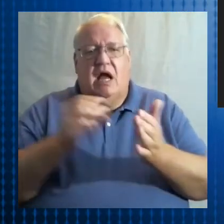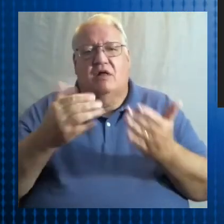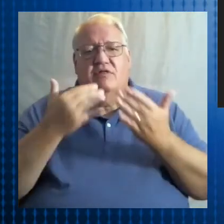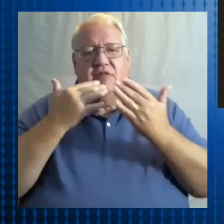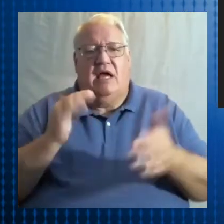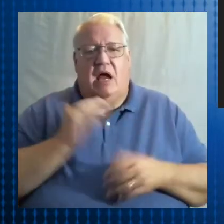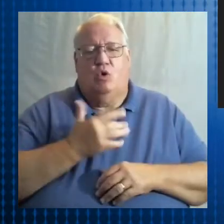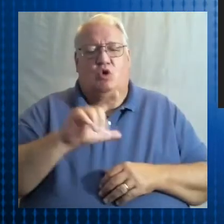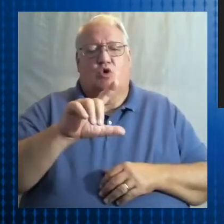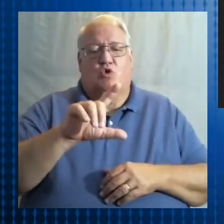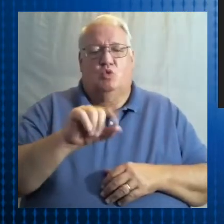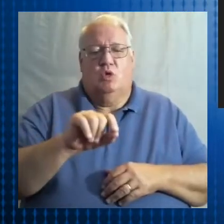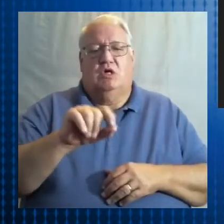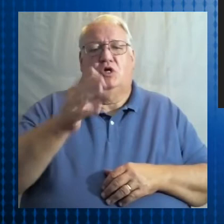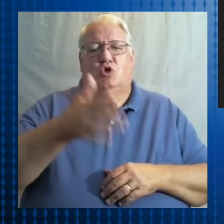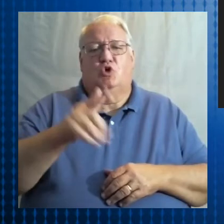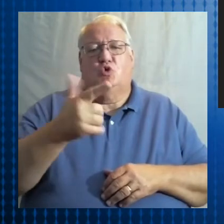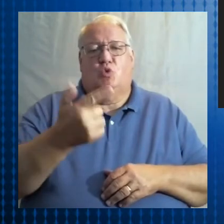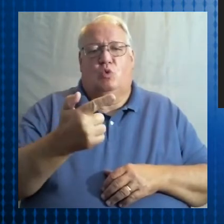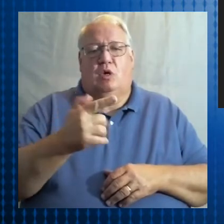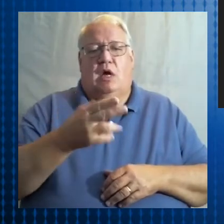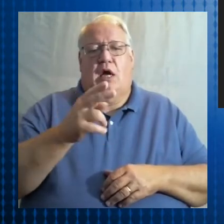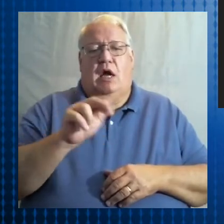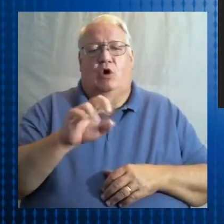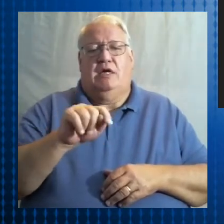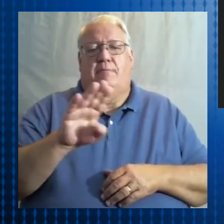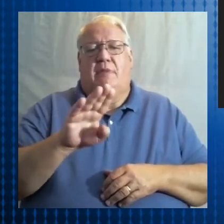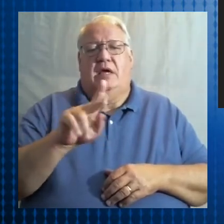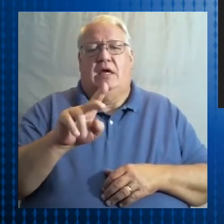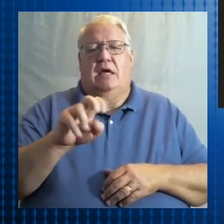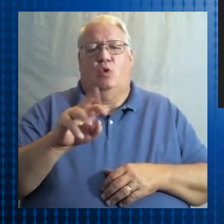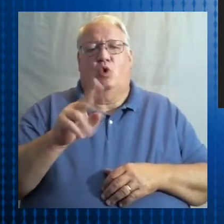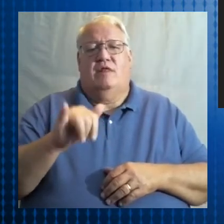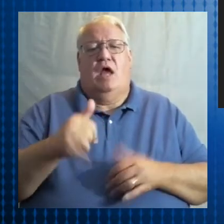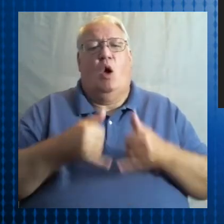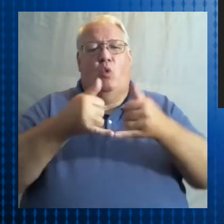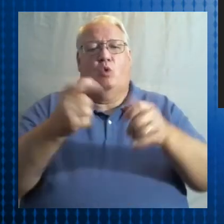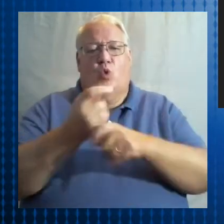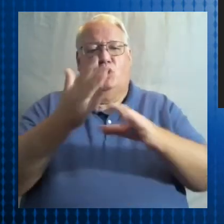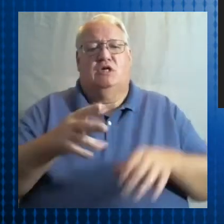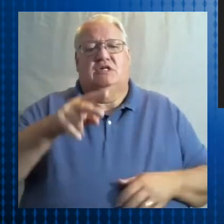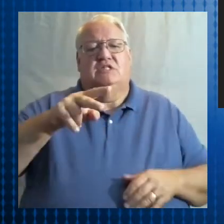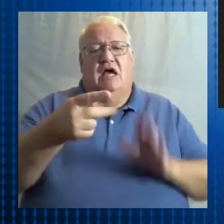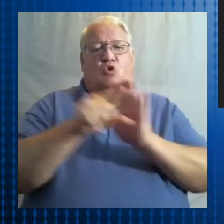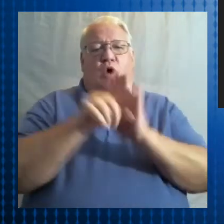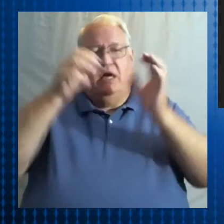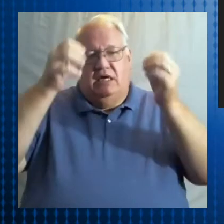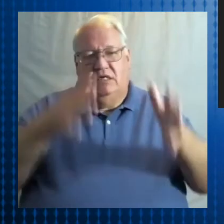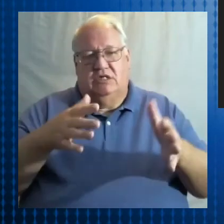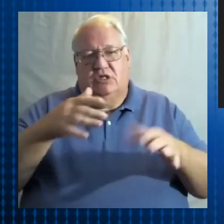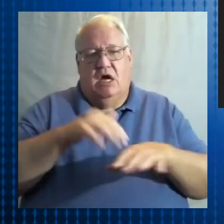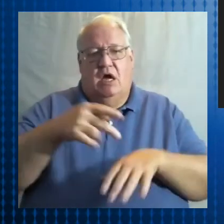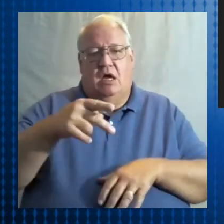our 2021 Harriet B. Kenworthy Literacy Award winner, second grade teacher at Potter